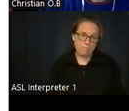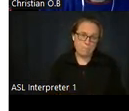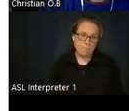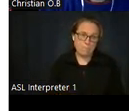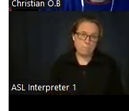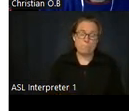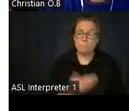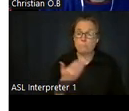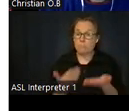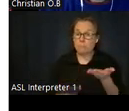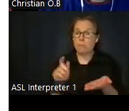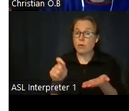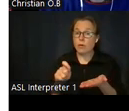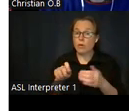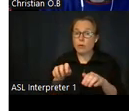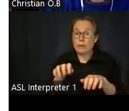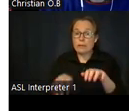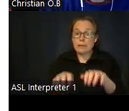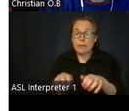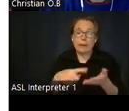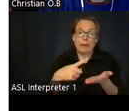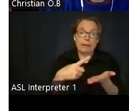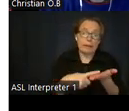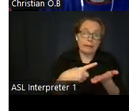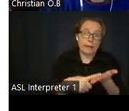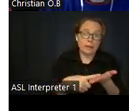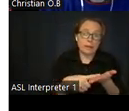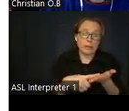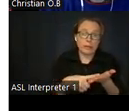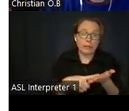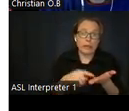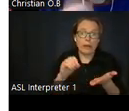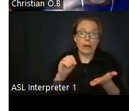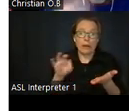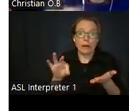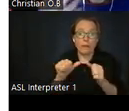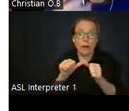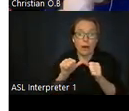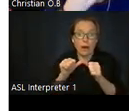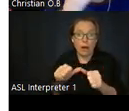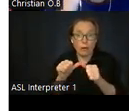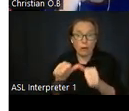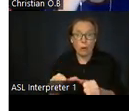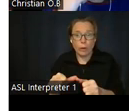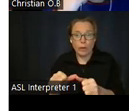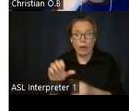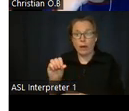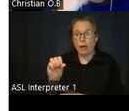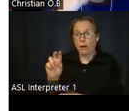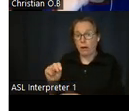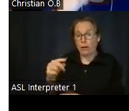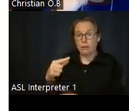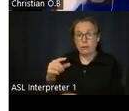discussion of ongoing issues that have not been addressed or ongoing policy issues that have not been addressed. Does that make sense? Something like that. I think ongoing is the key word that I'm trying to get